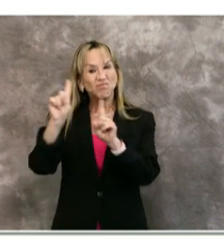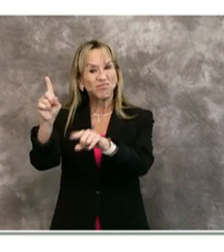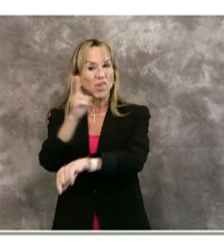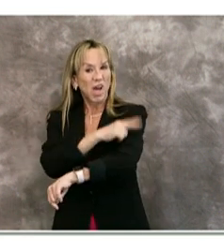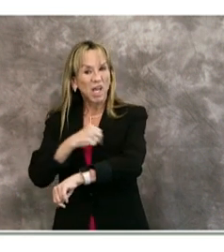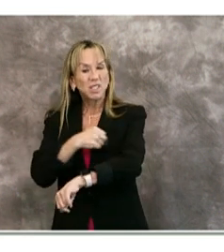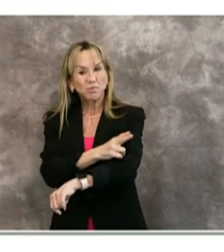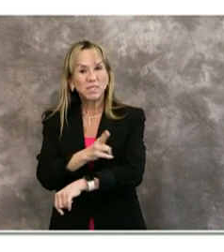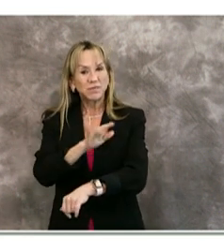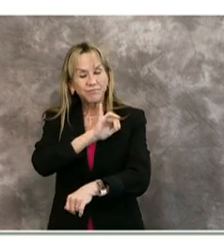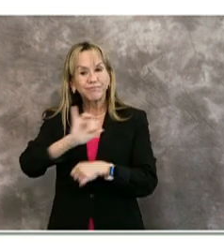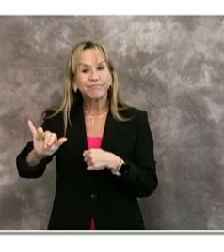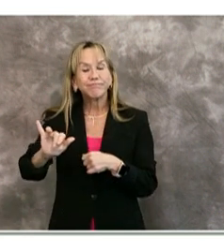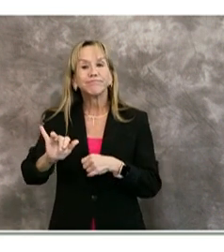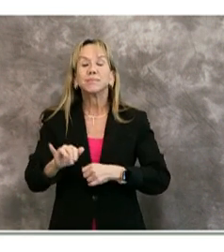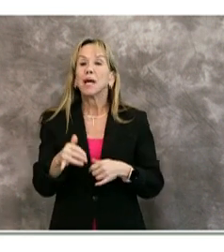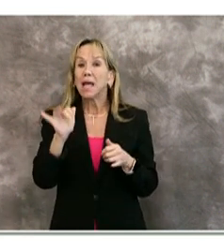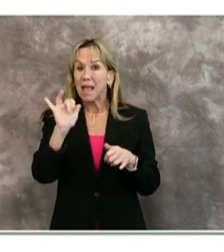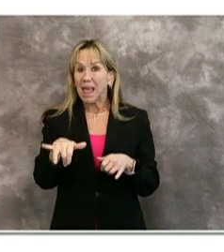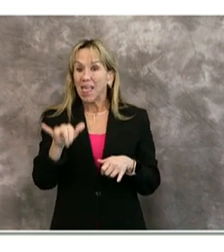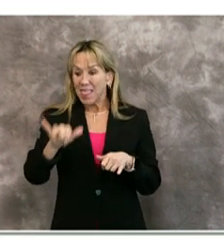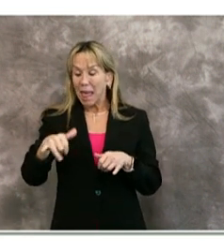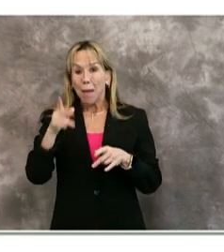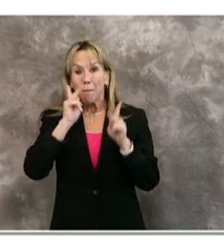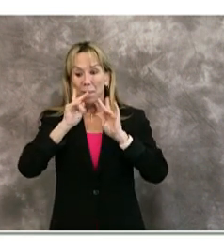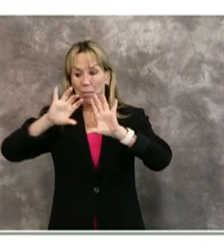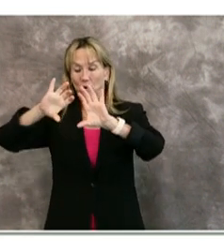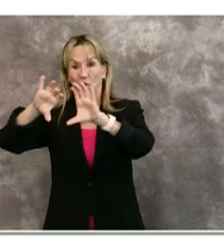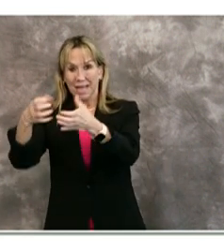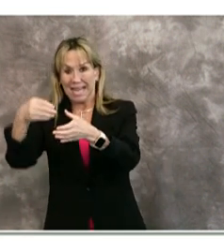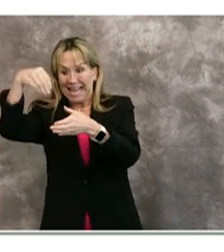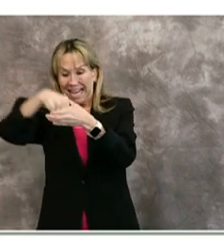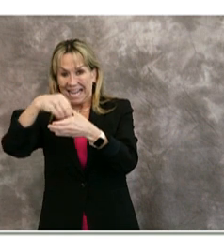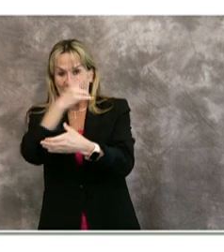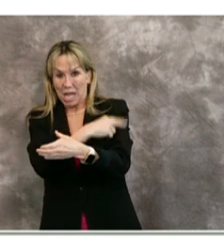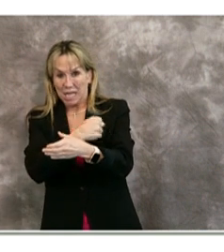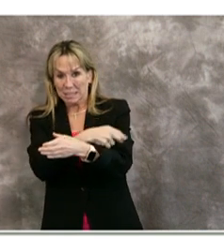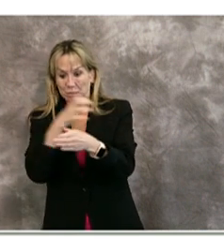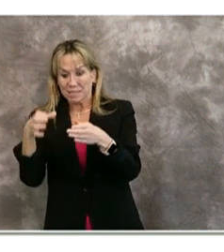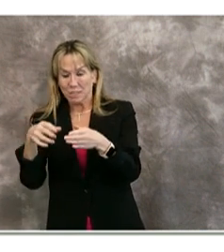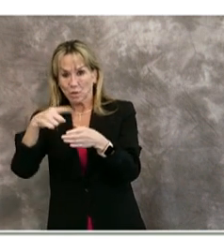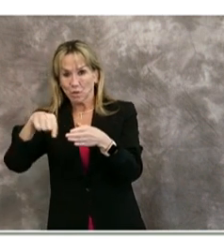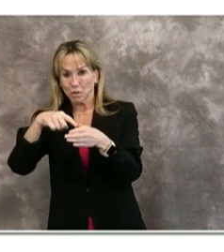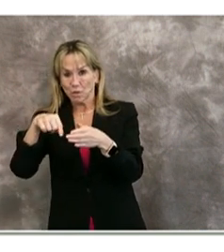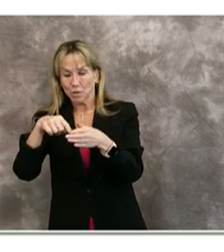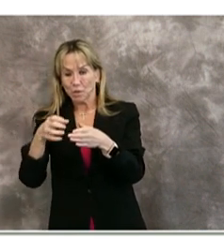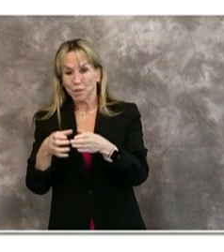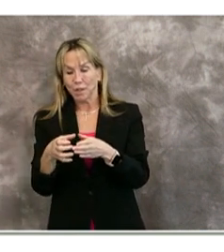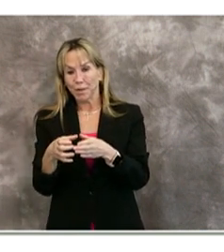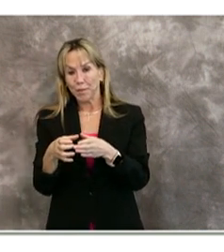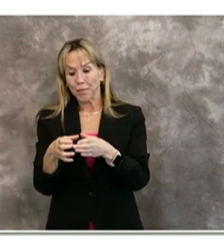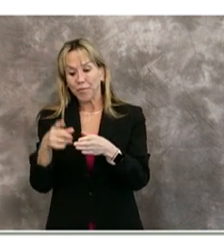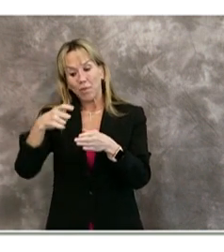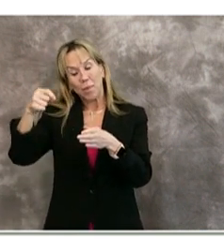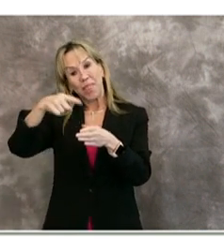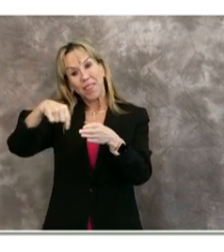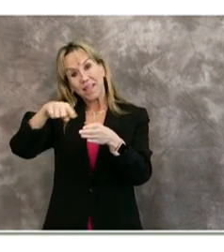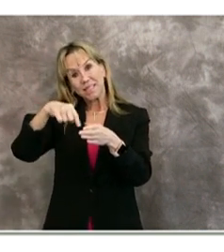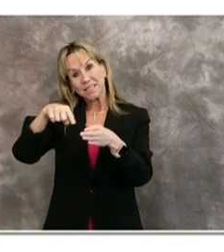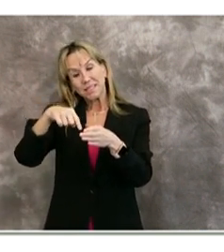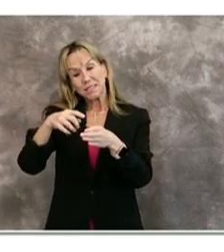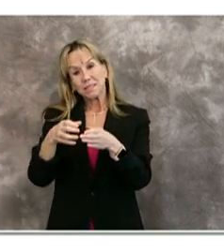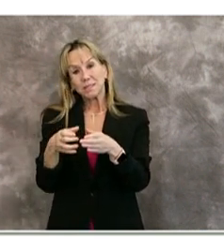of that number, if you can move to the next slide, thank you. And of that